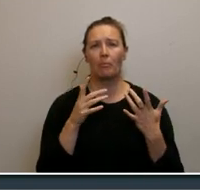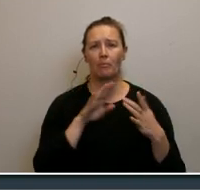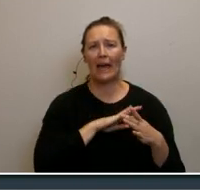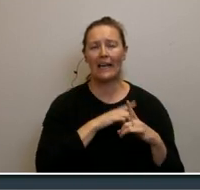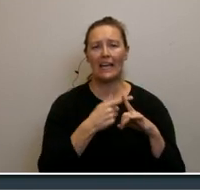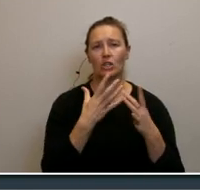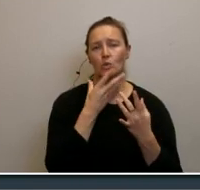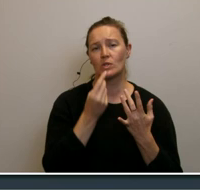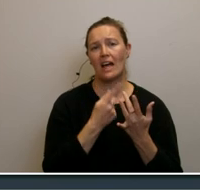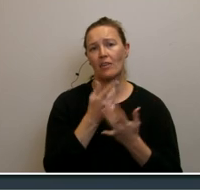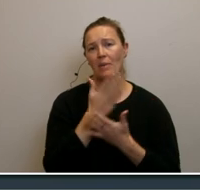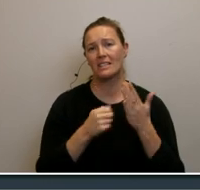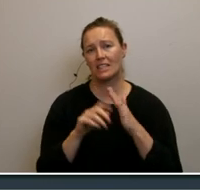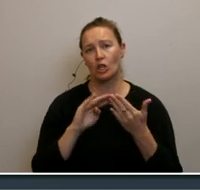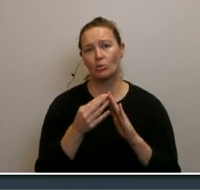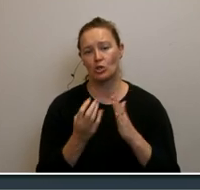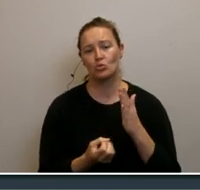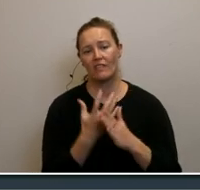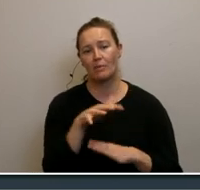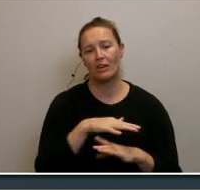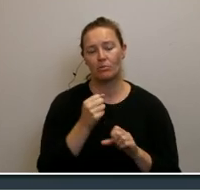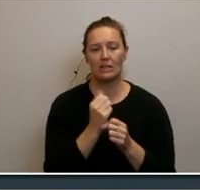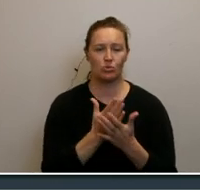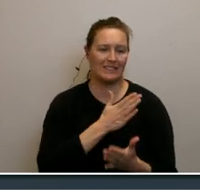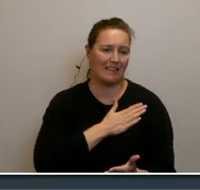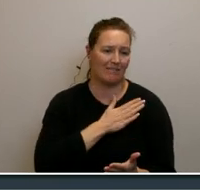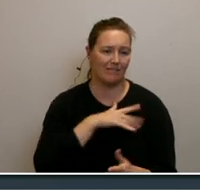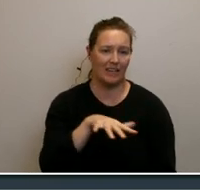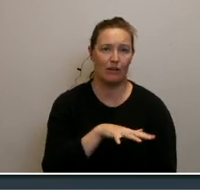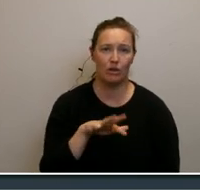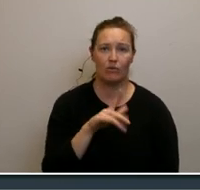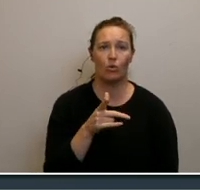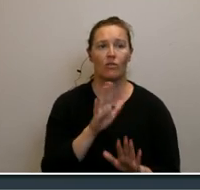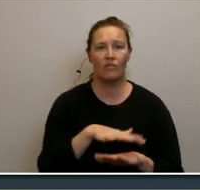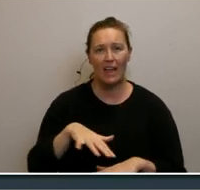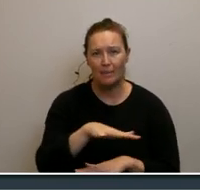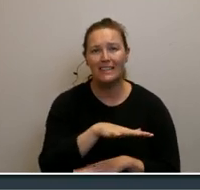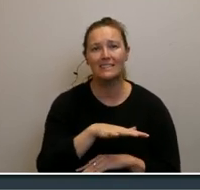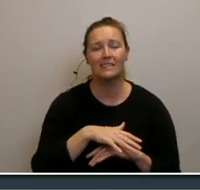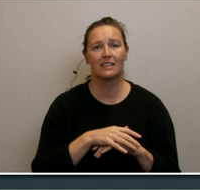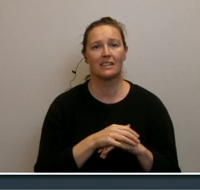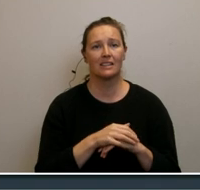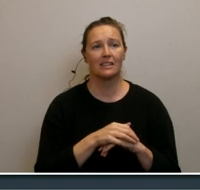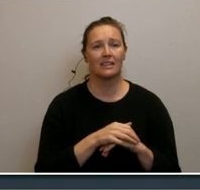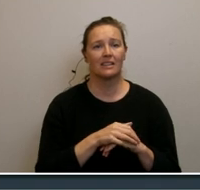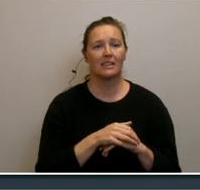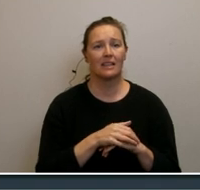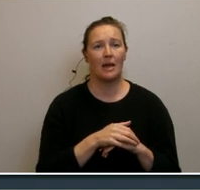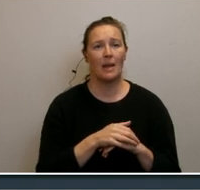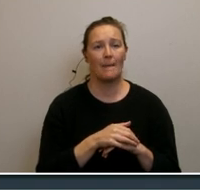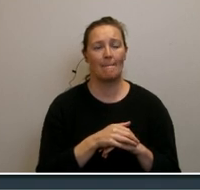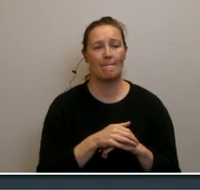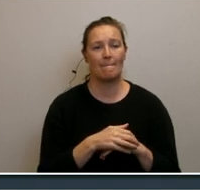community to develop this area as a safe area for families, as we mentioned. But